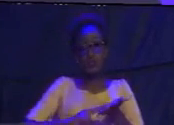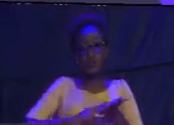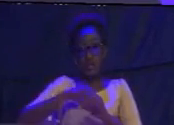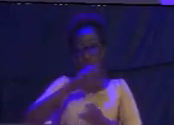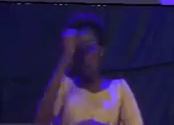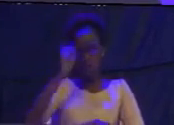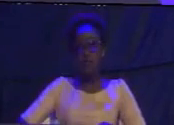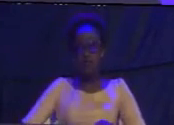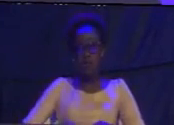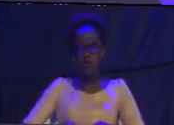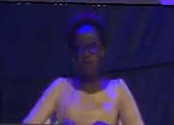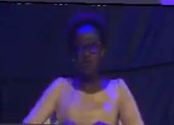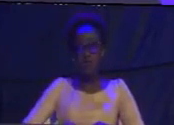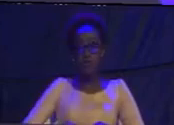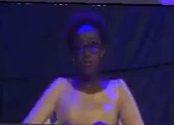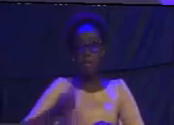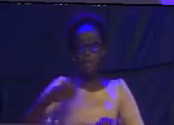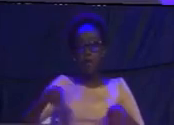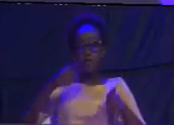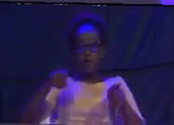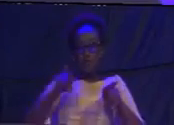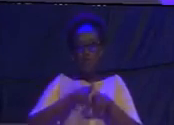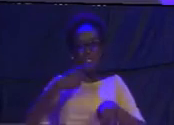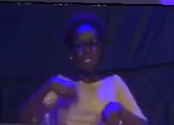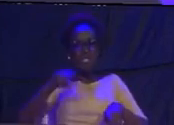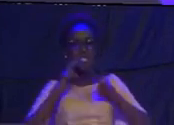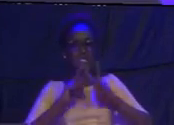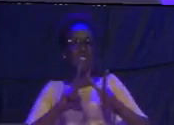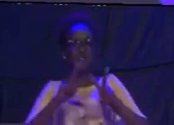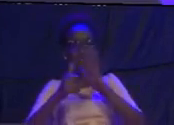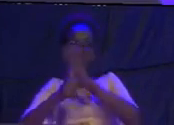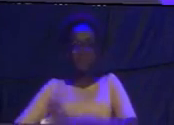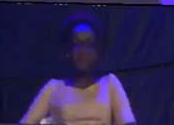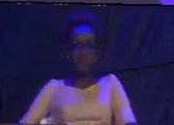What God is about to do in Africa, it is as if I've